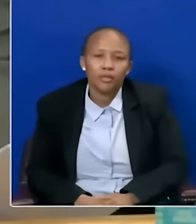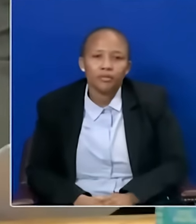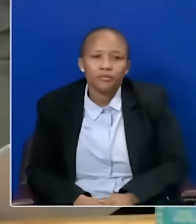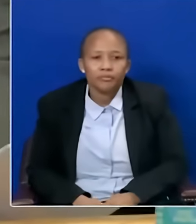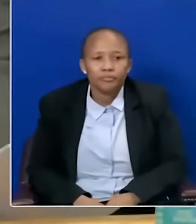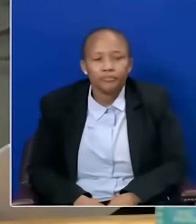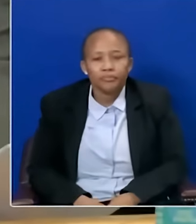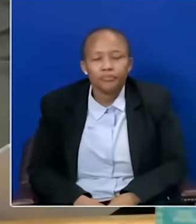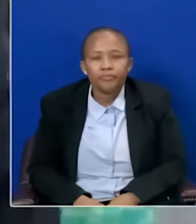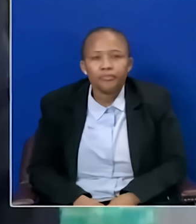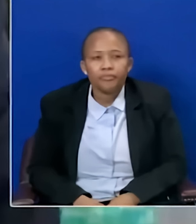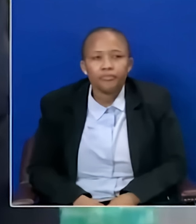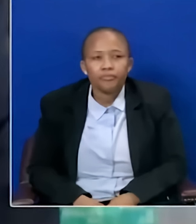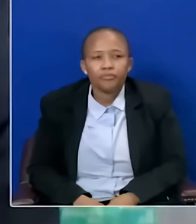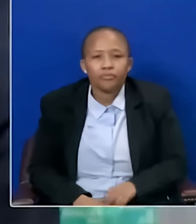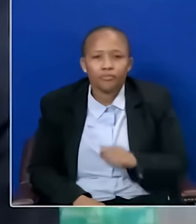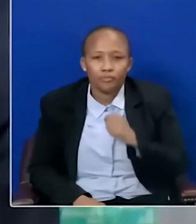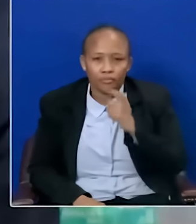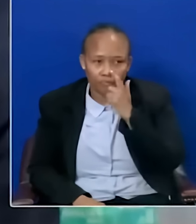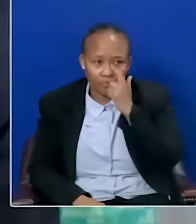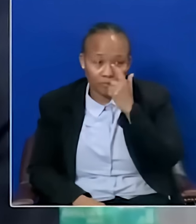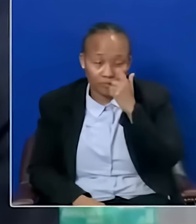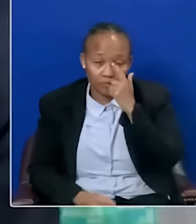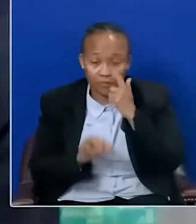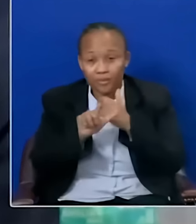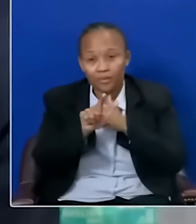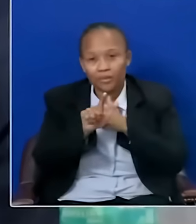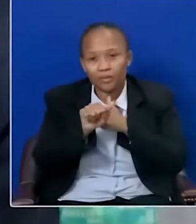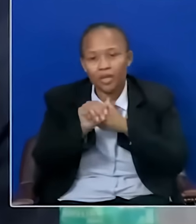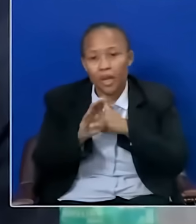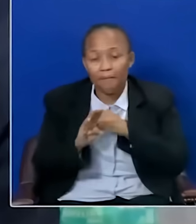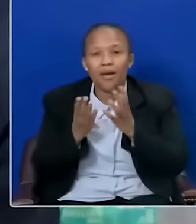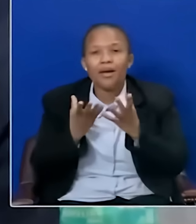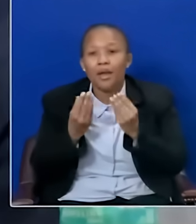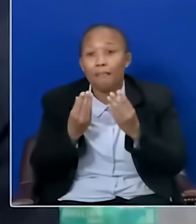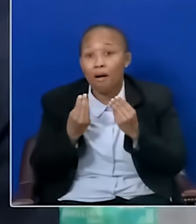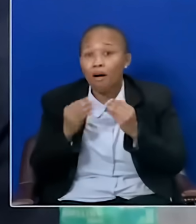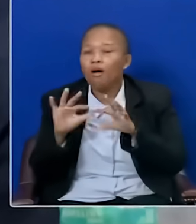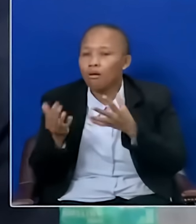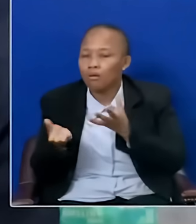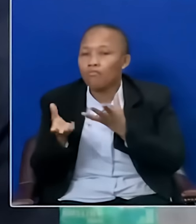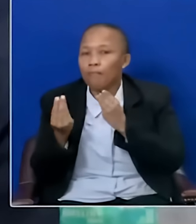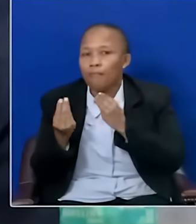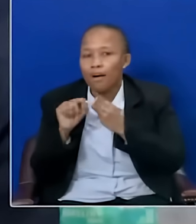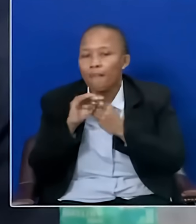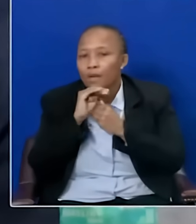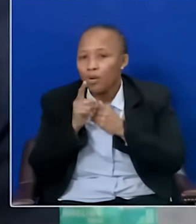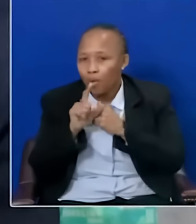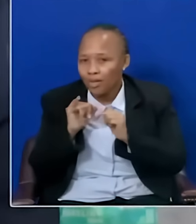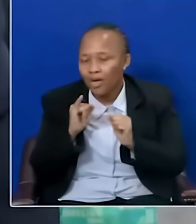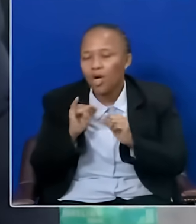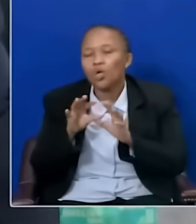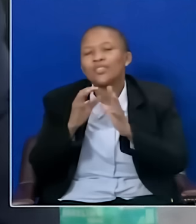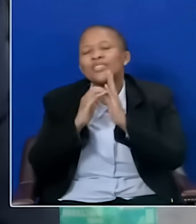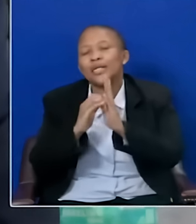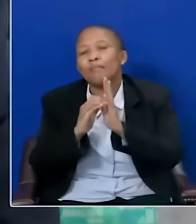The person who generated this lab number, I've explained this, did not have sight of the fact that the samples had already been acquired on the